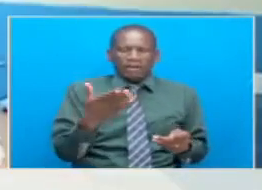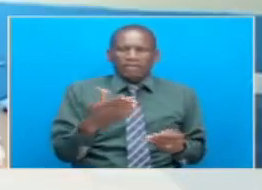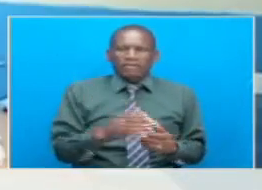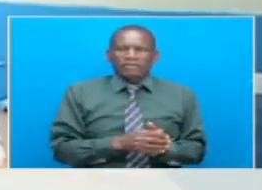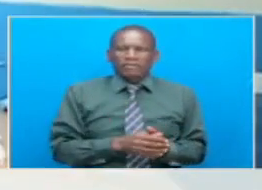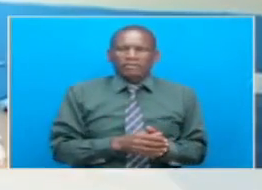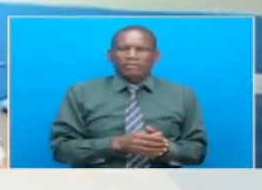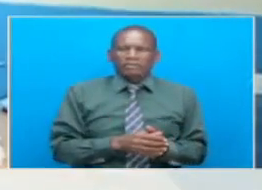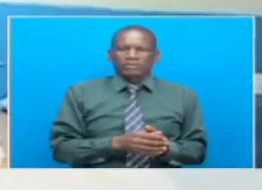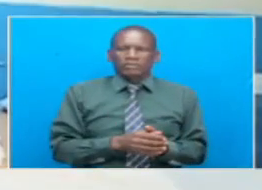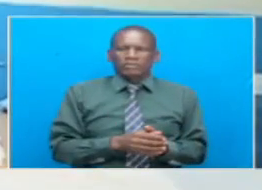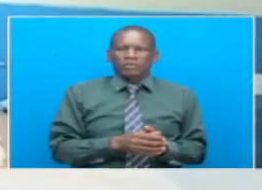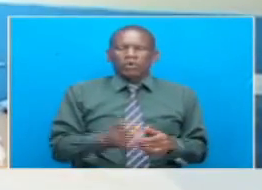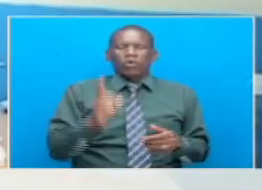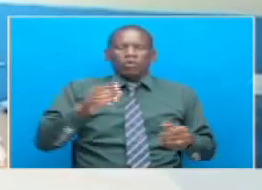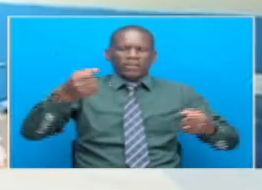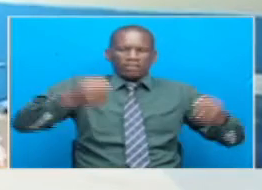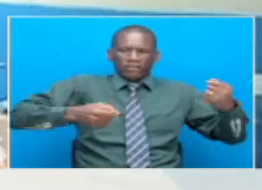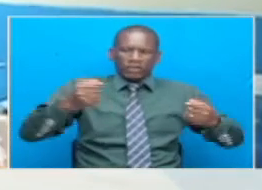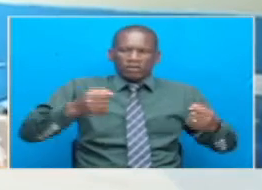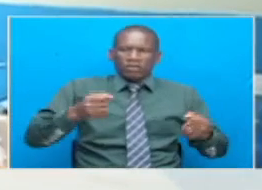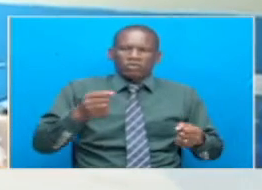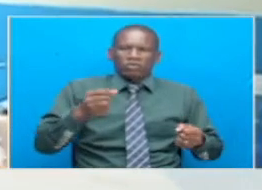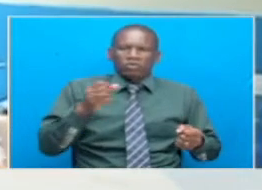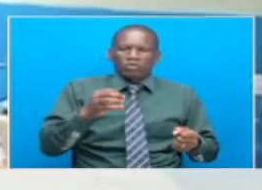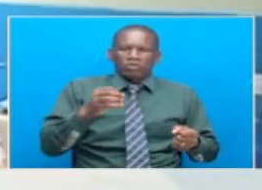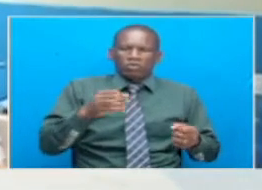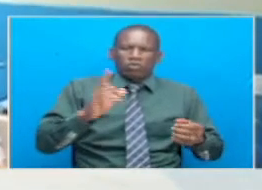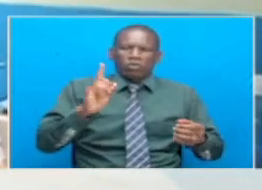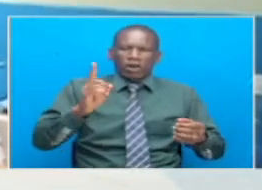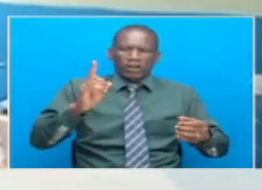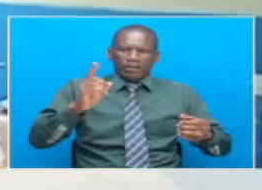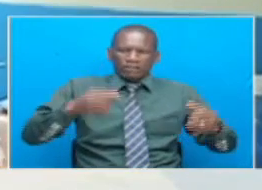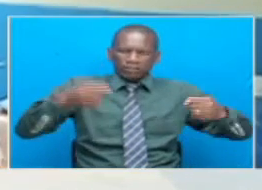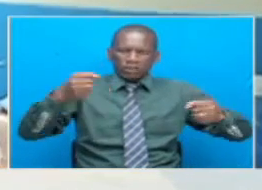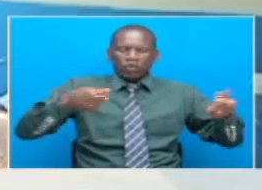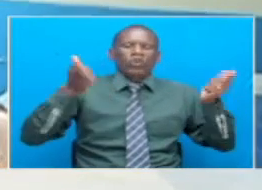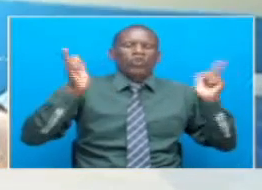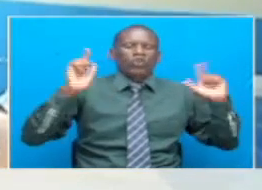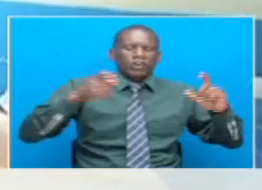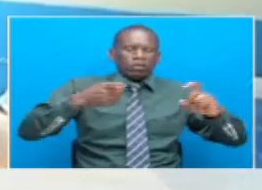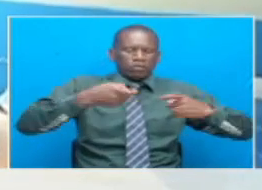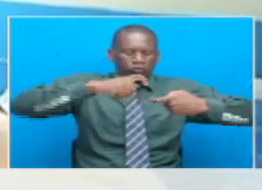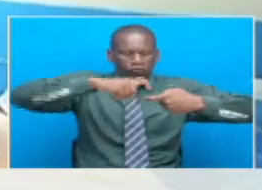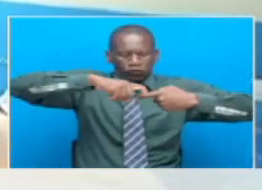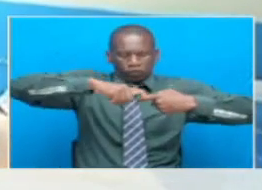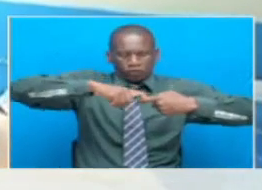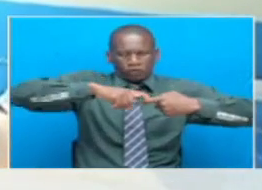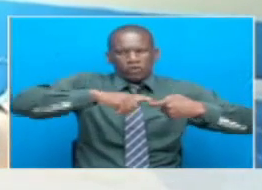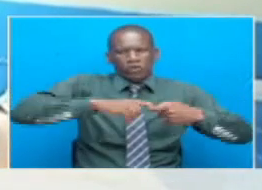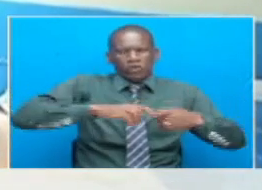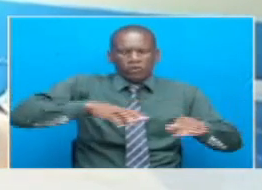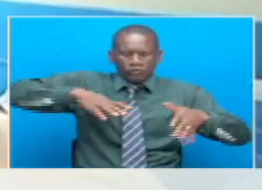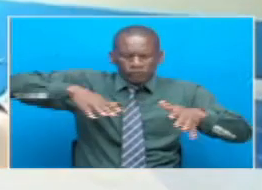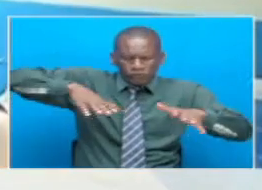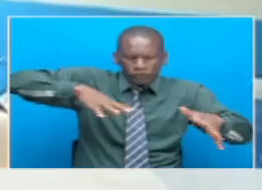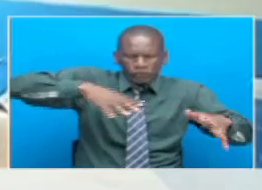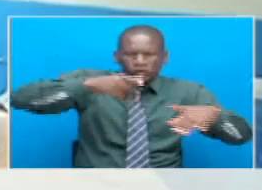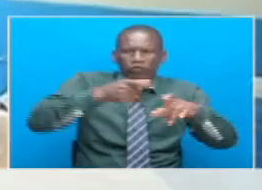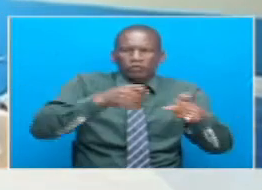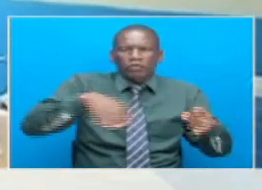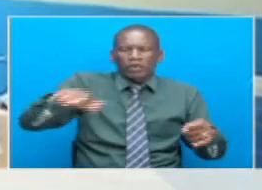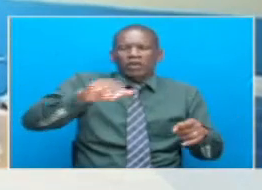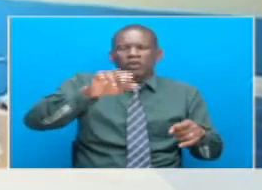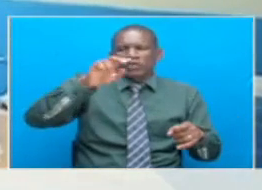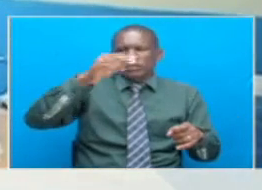Ambapo gari moja la aina ya trailer ambayo ilikuwa inateremka kutoka sehemu za